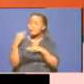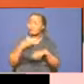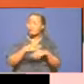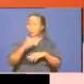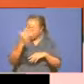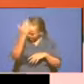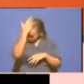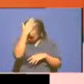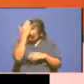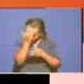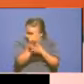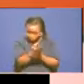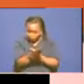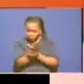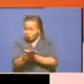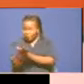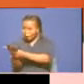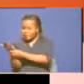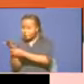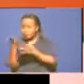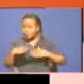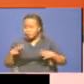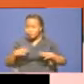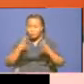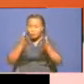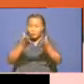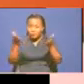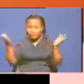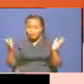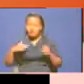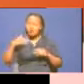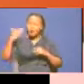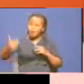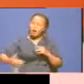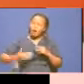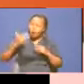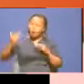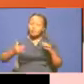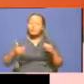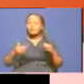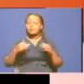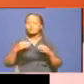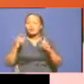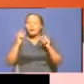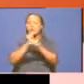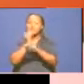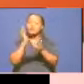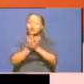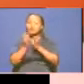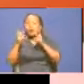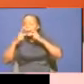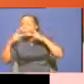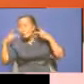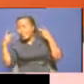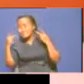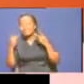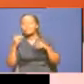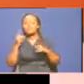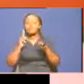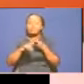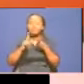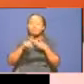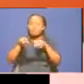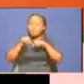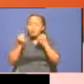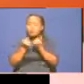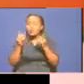is just wear a mask all the time when you're out, social distancing, and hygiene.